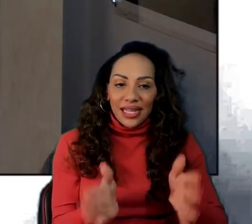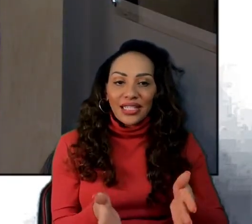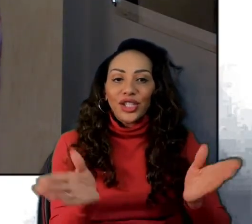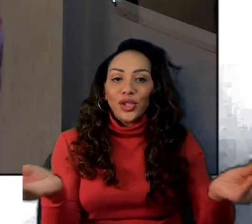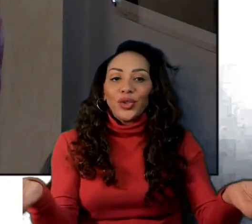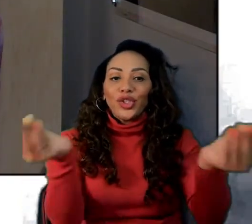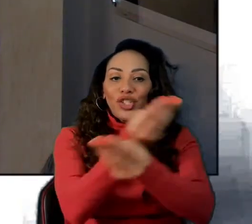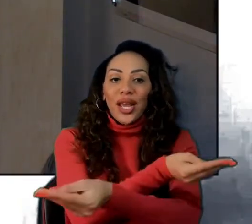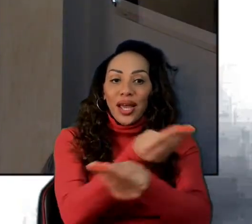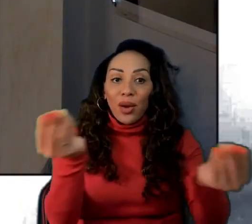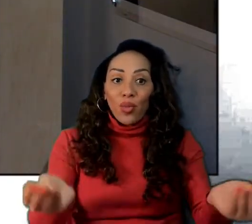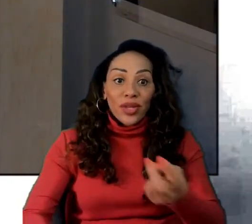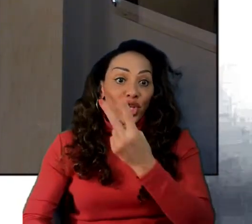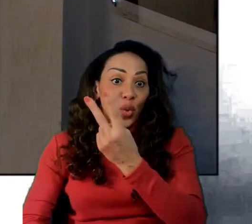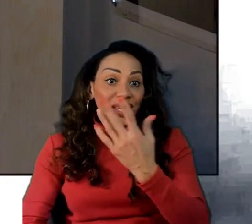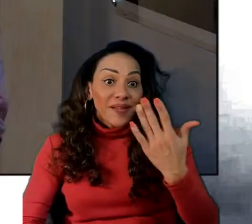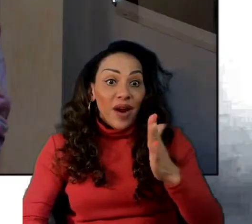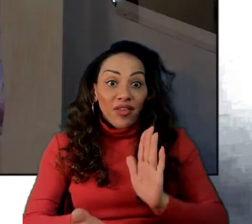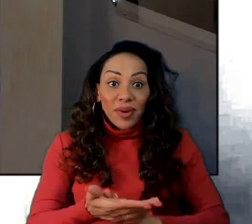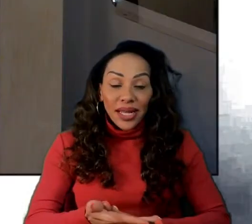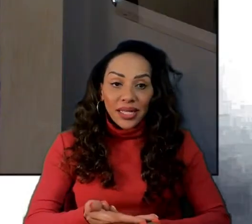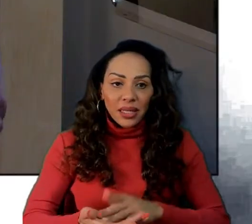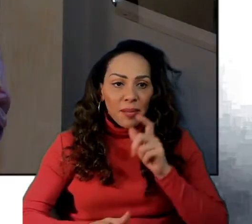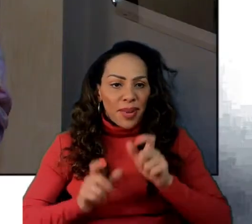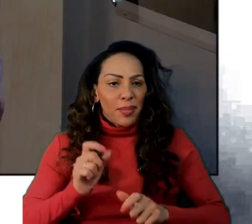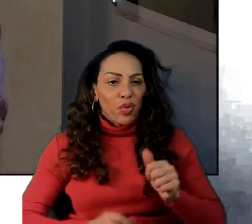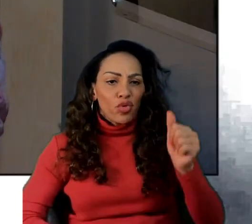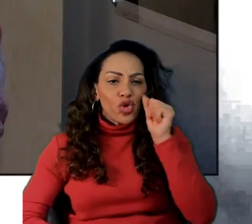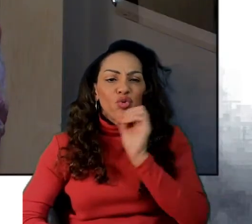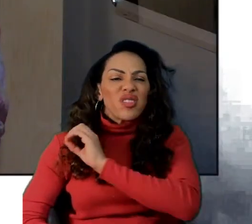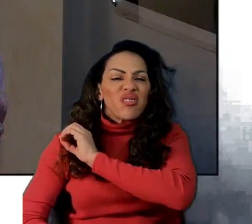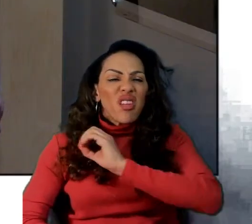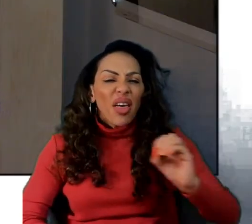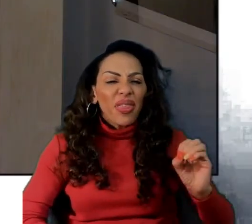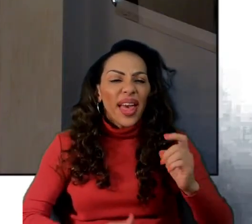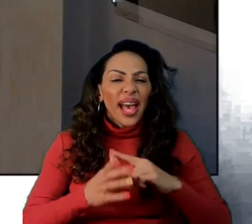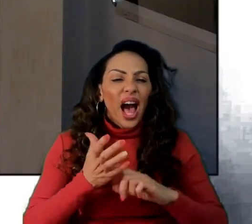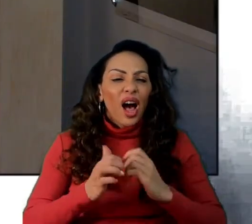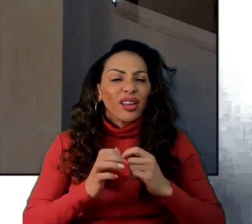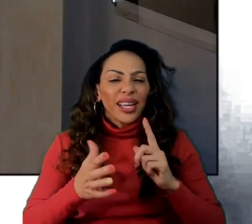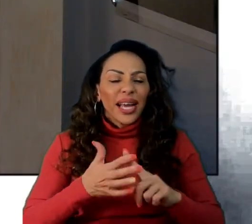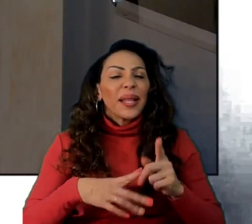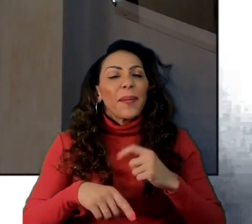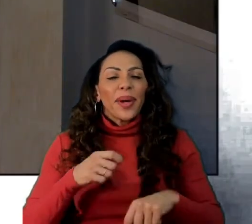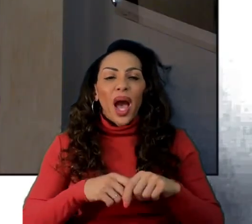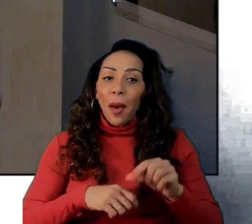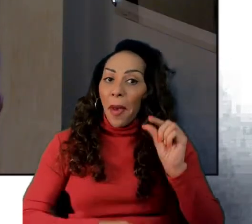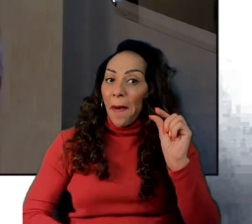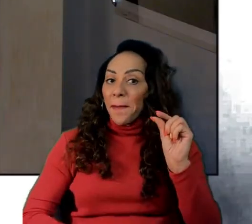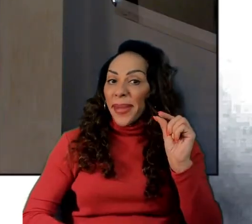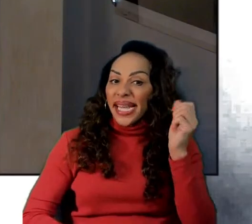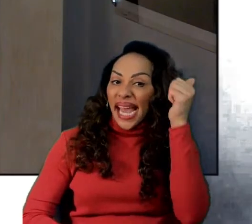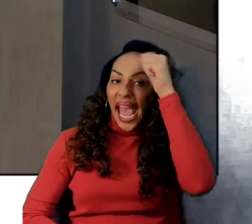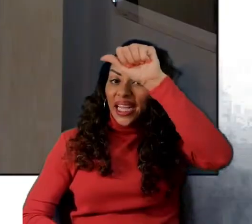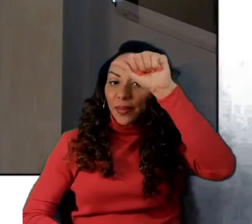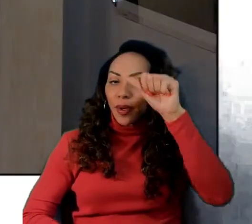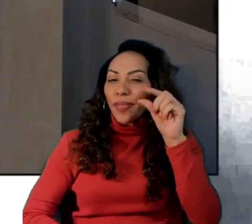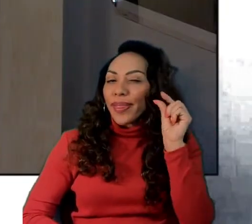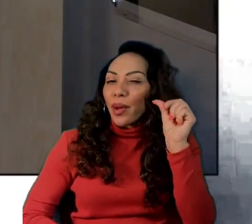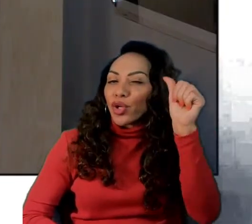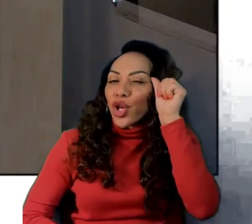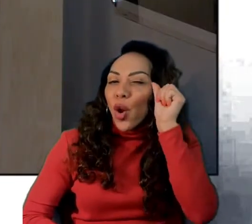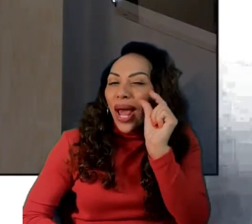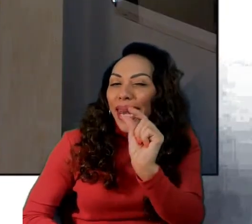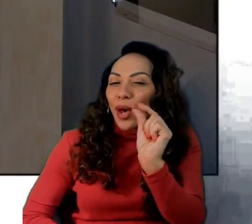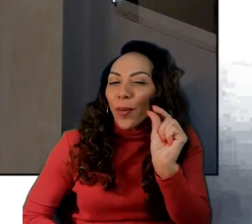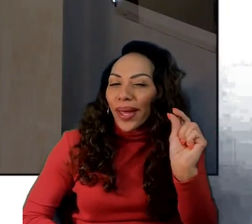20-25 minutes, people went from like knowing nothing about algae to becoming like little mini algae experts. Well, at least they know a little slice, and together they knew